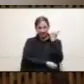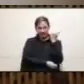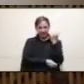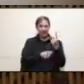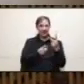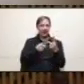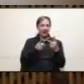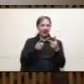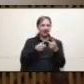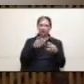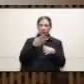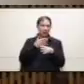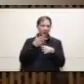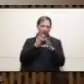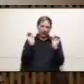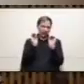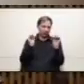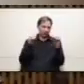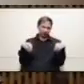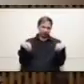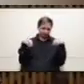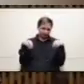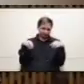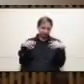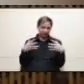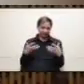rates of unemployment, which is